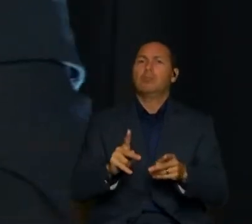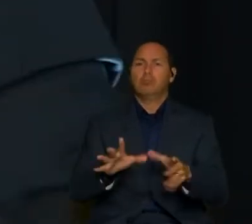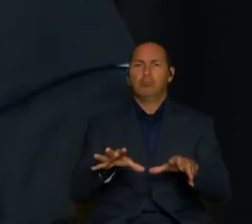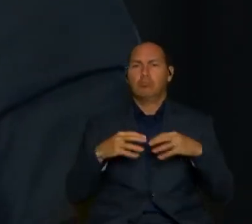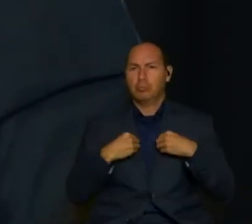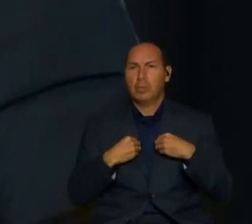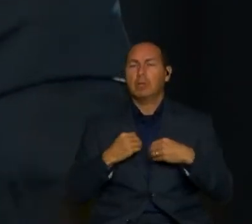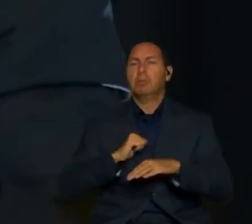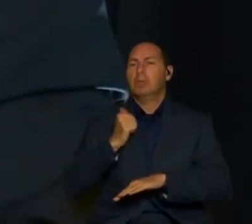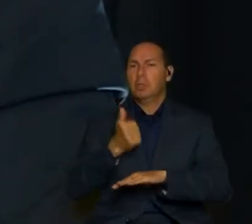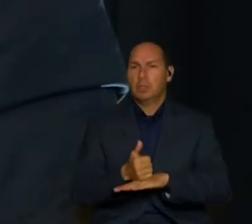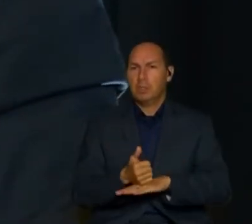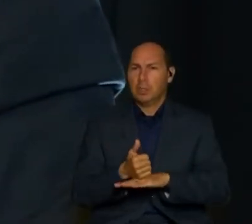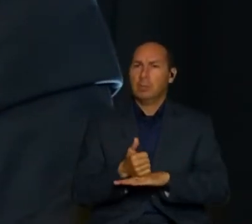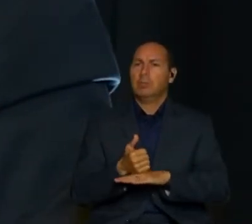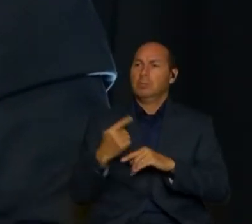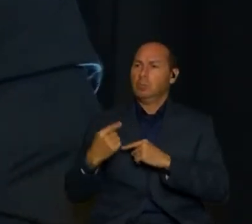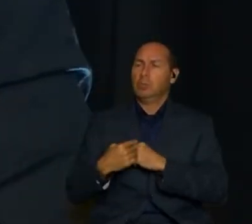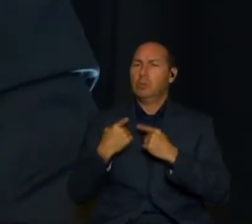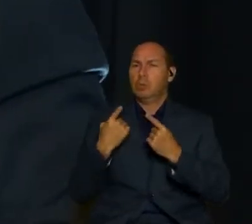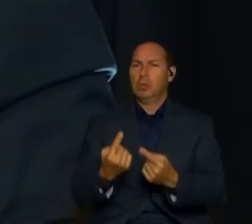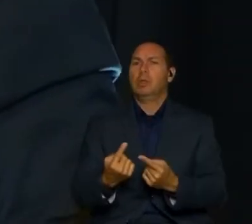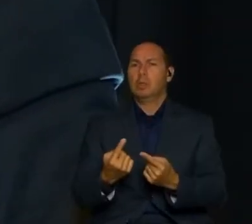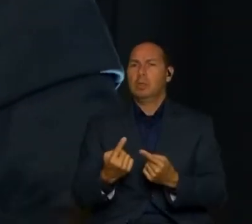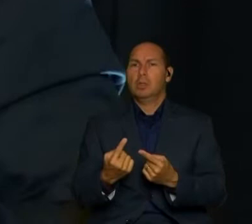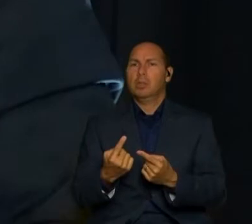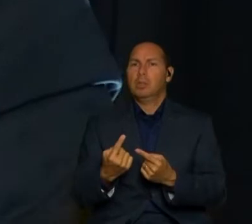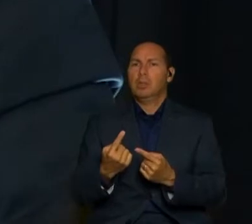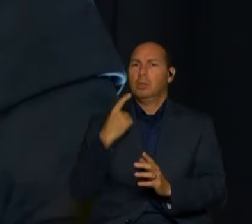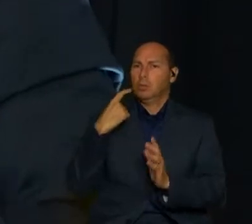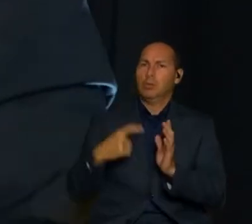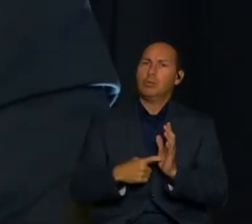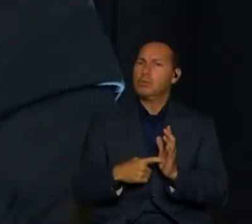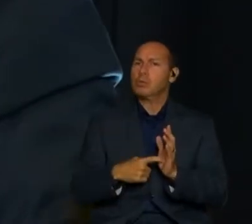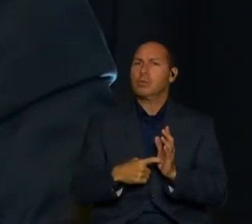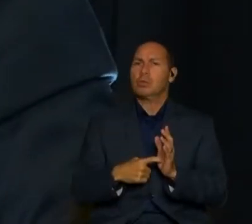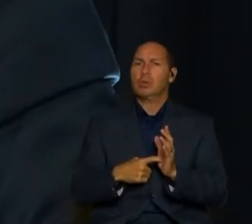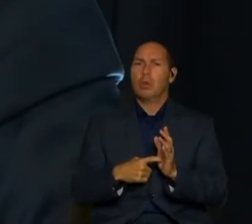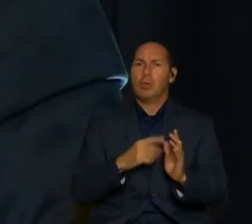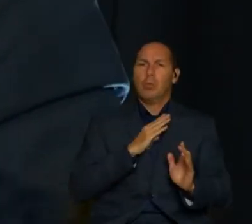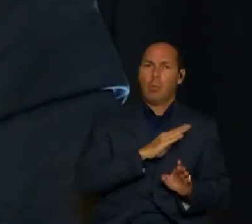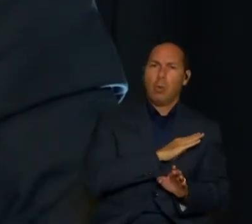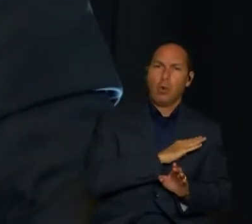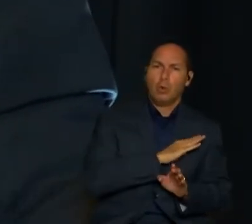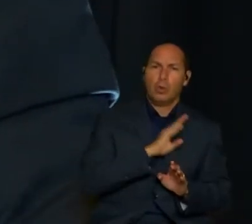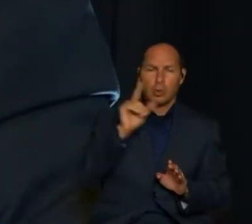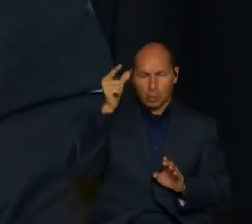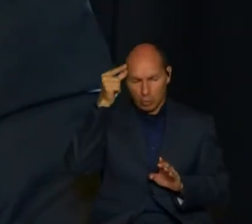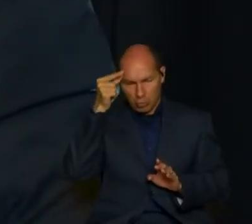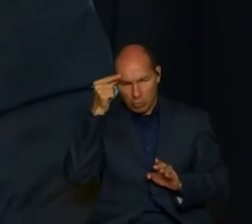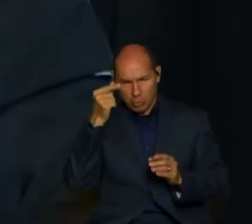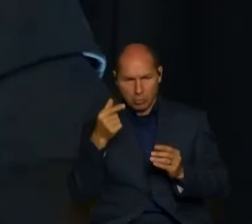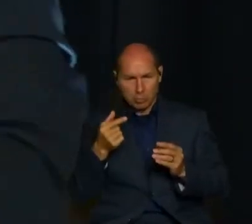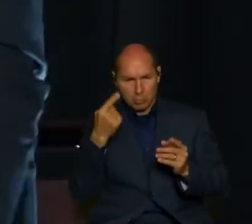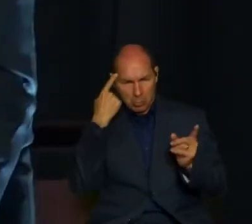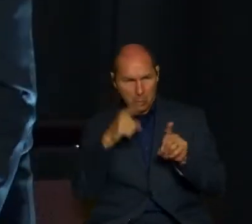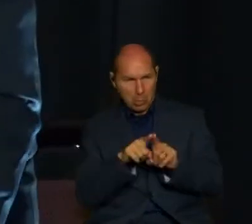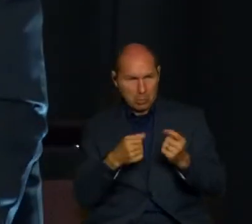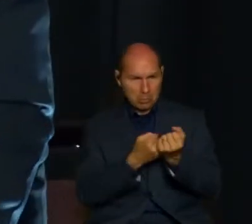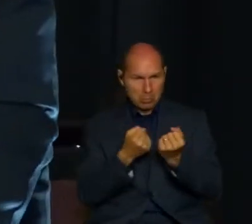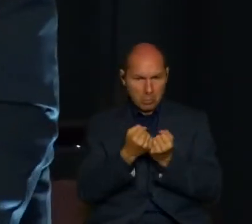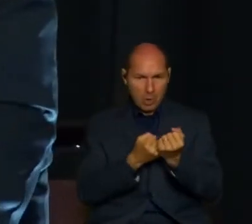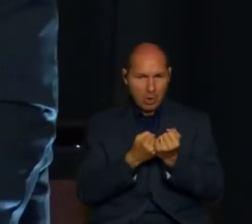record shows that when the government and the oversight board cooperate and work together, meaningful change can be